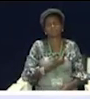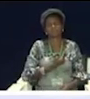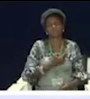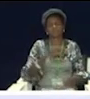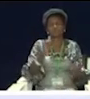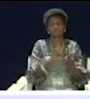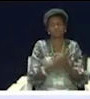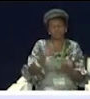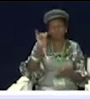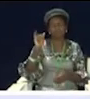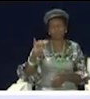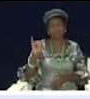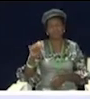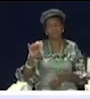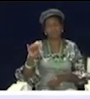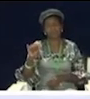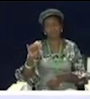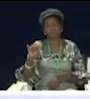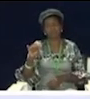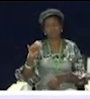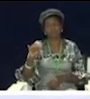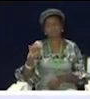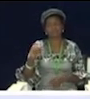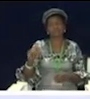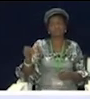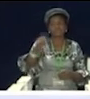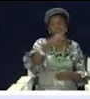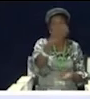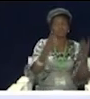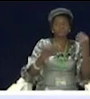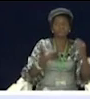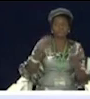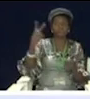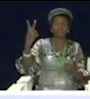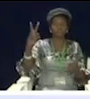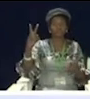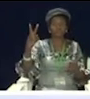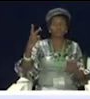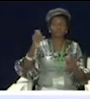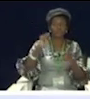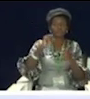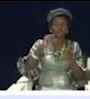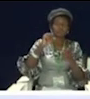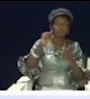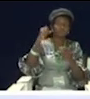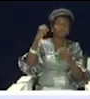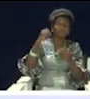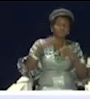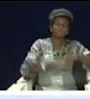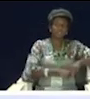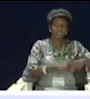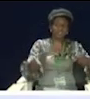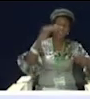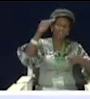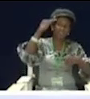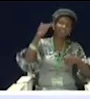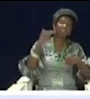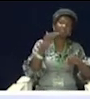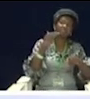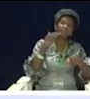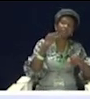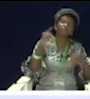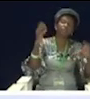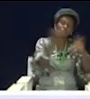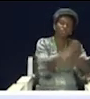that yes, you might have two sides to a coin. Head, you